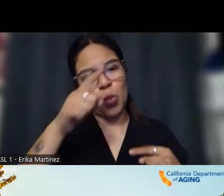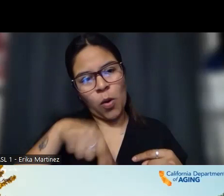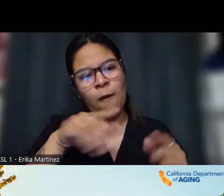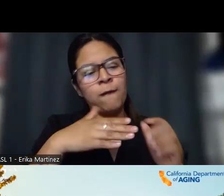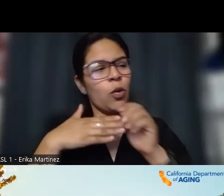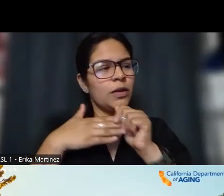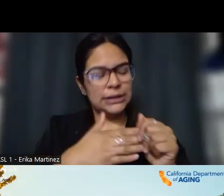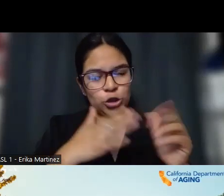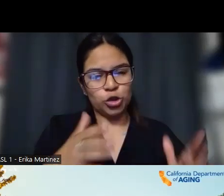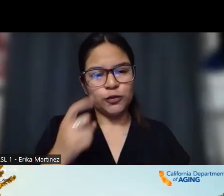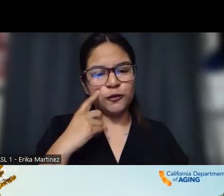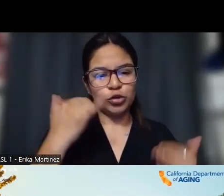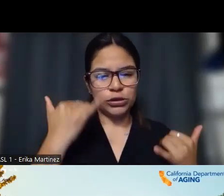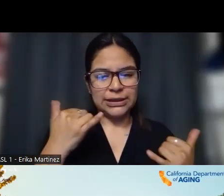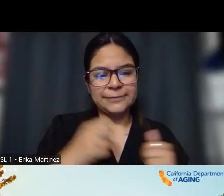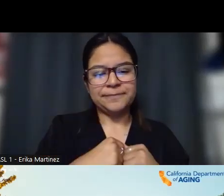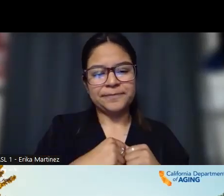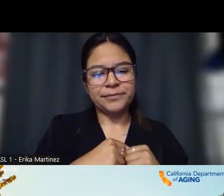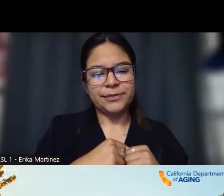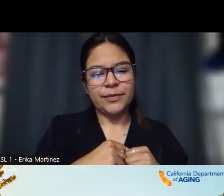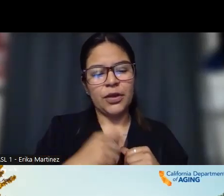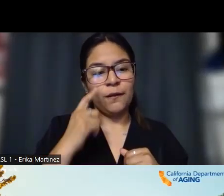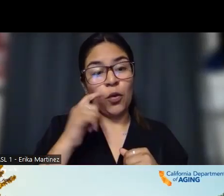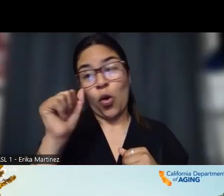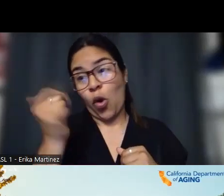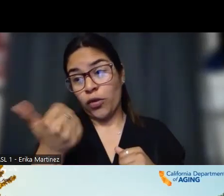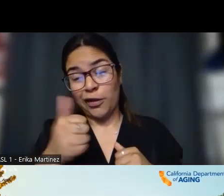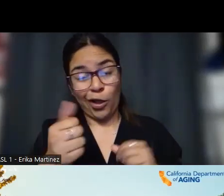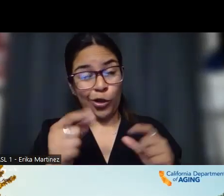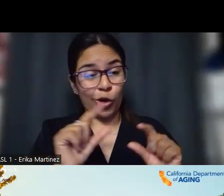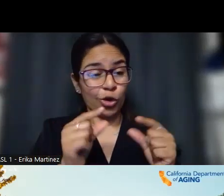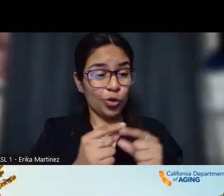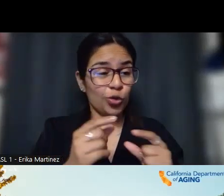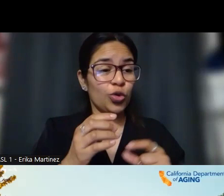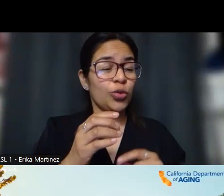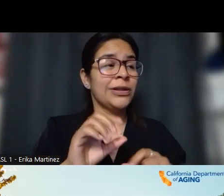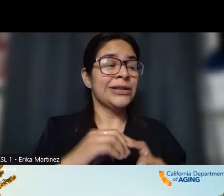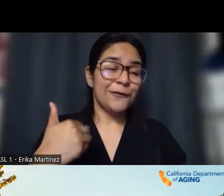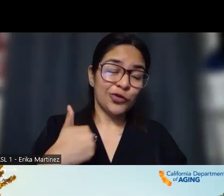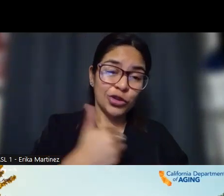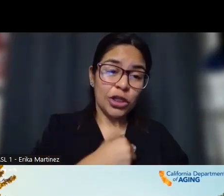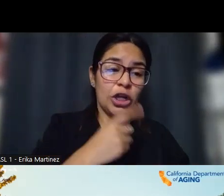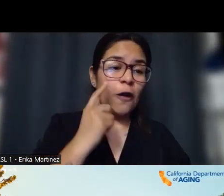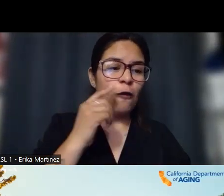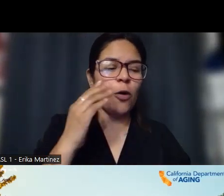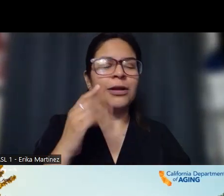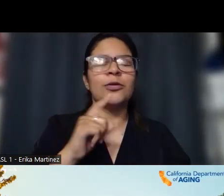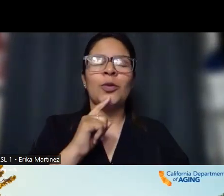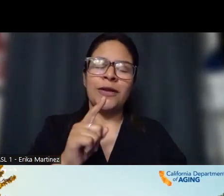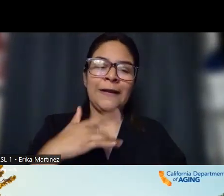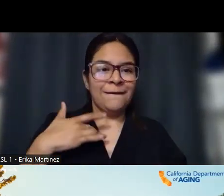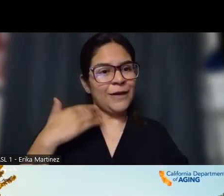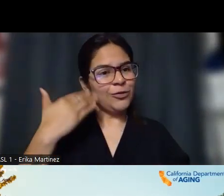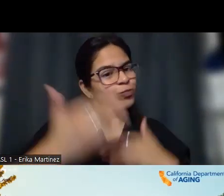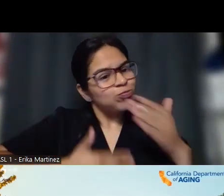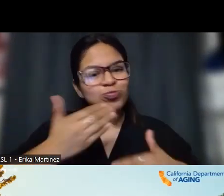leadership in the subgroups and with the chairs. That really, it feels like we're gaining momentum, and I think there's a